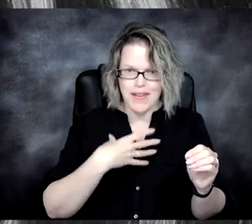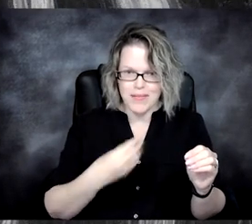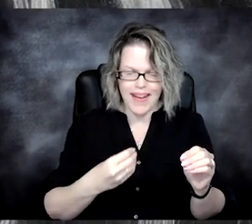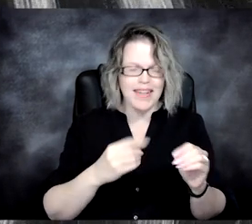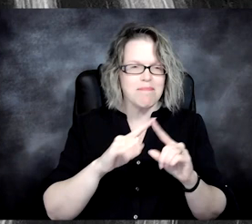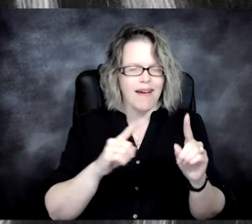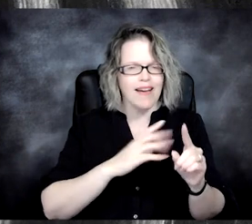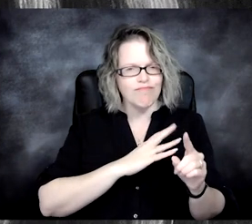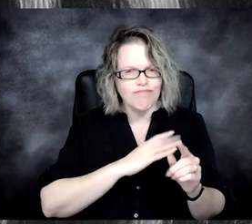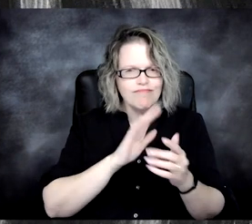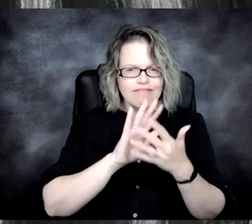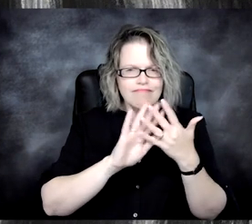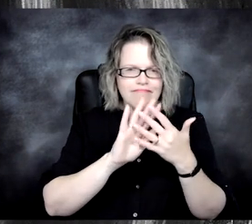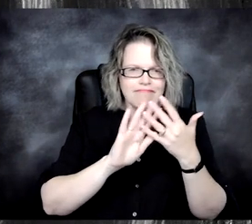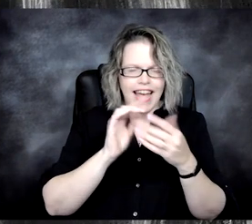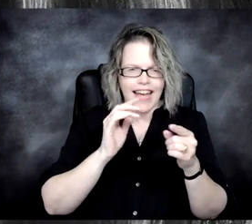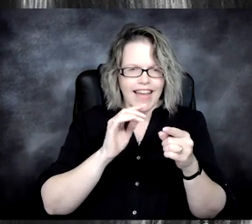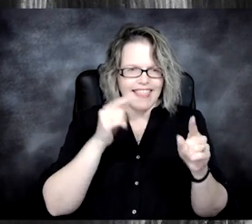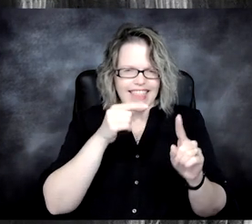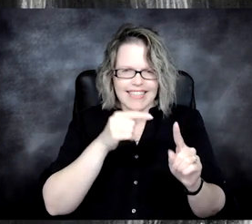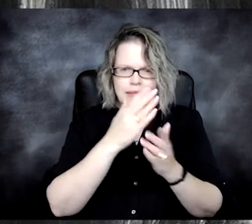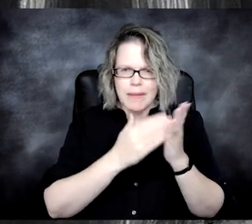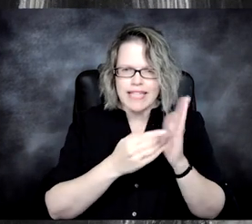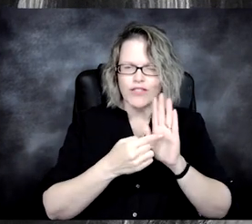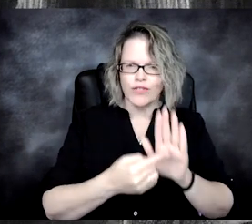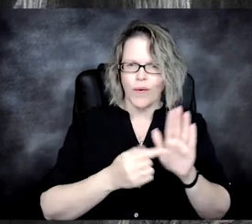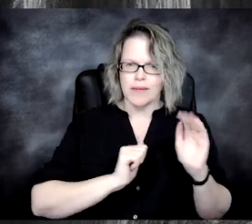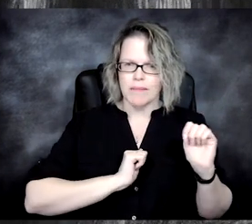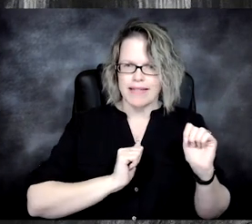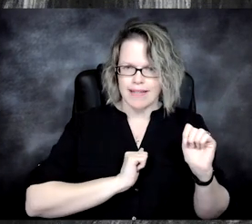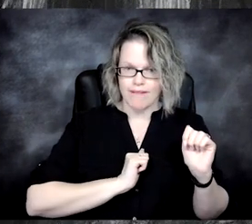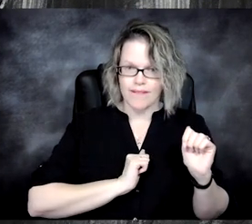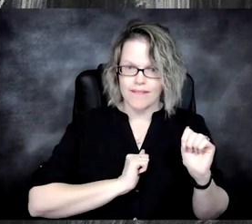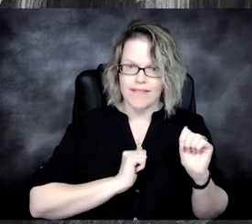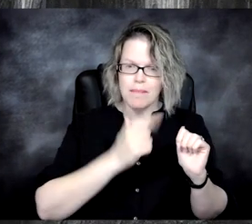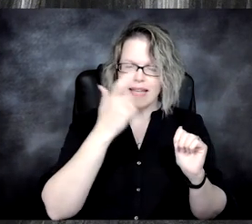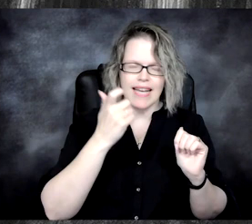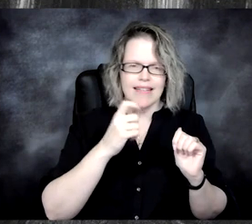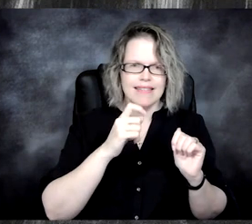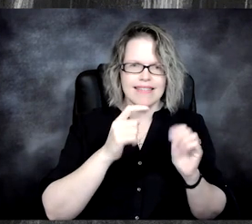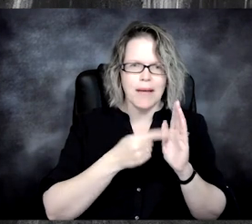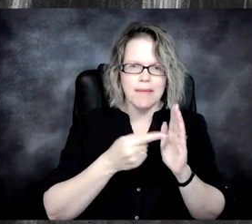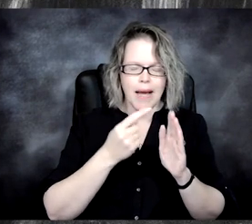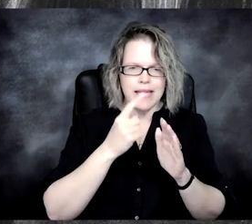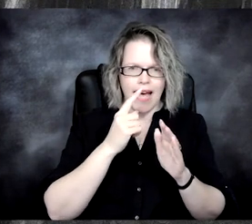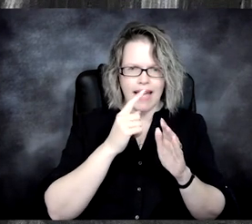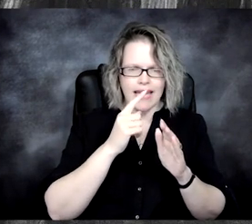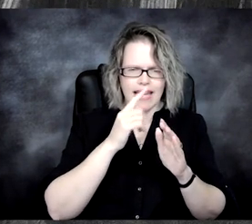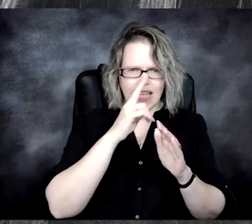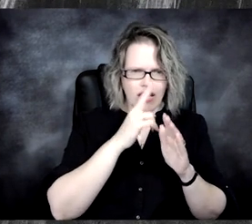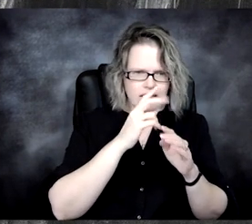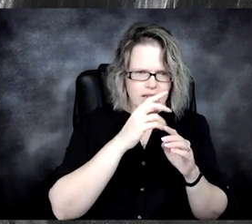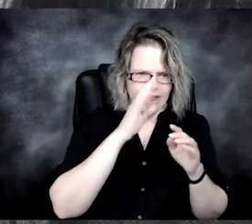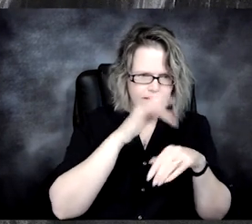This piece is all about, for me, just like a reflection on myself, because I get so caught up on what I do like about myself and